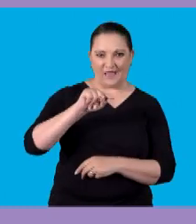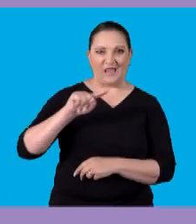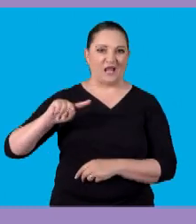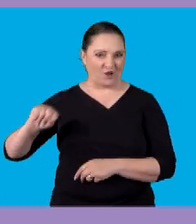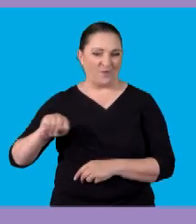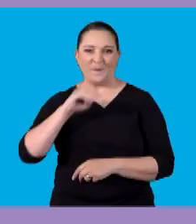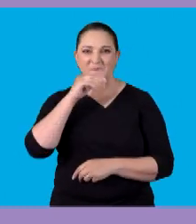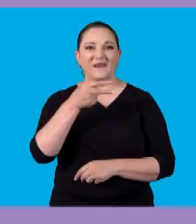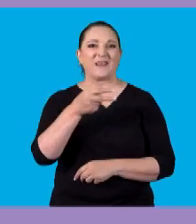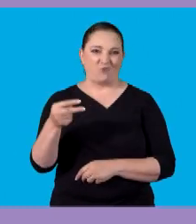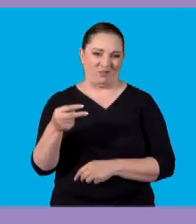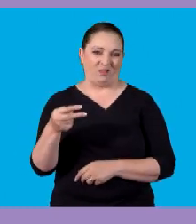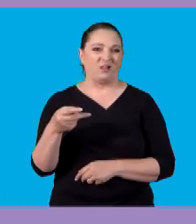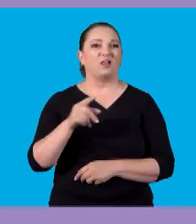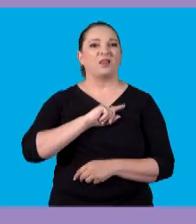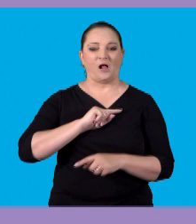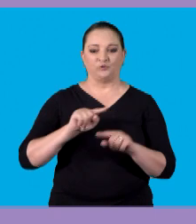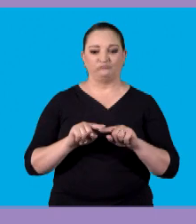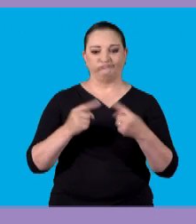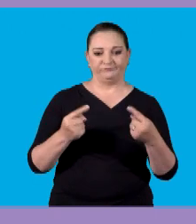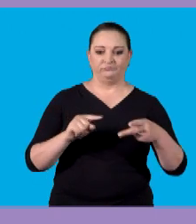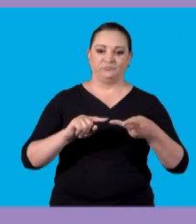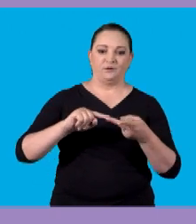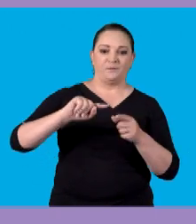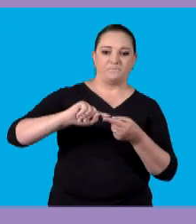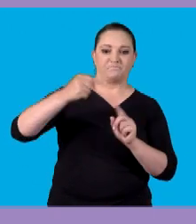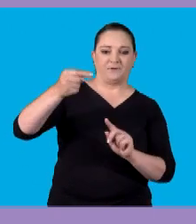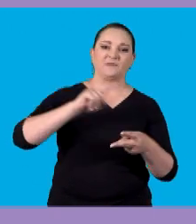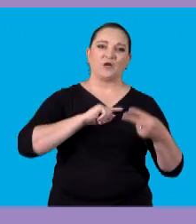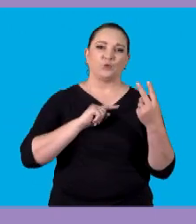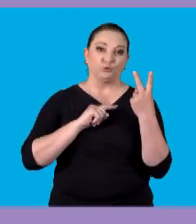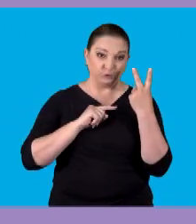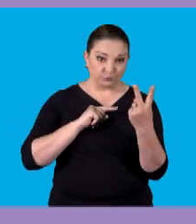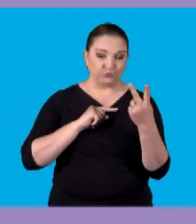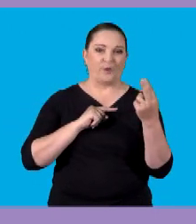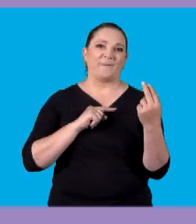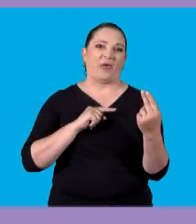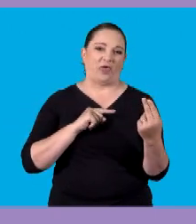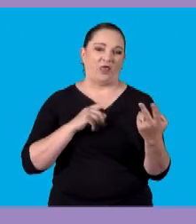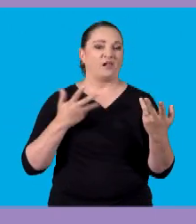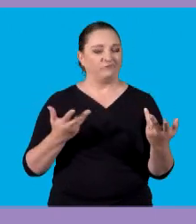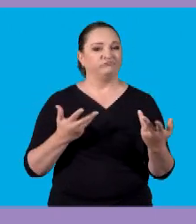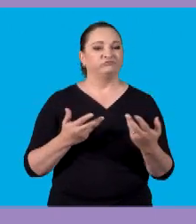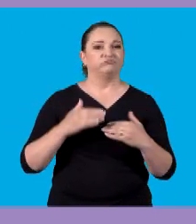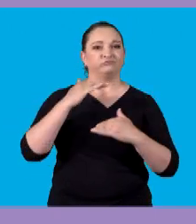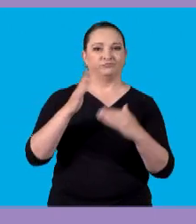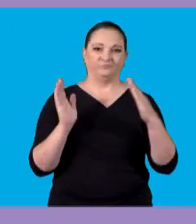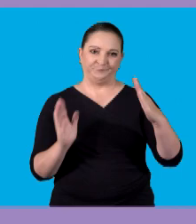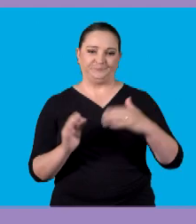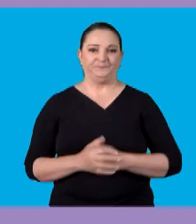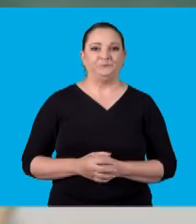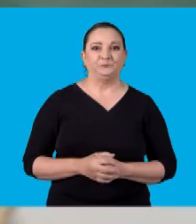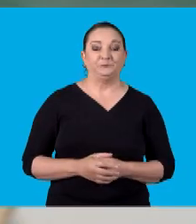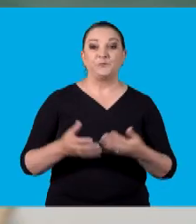as well. So we have two pairs of opposite sides and we have two pairs of parallel sides. That is a